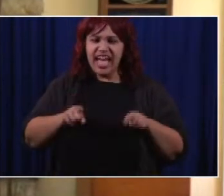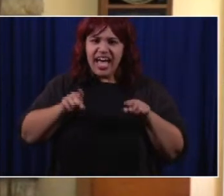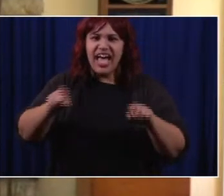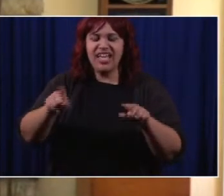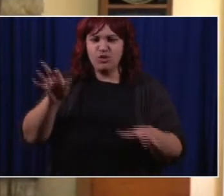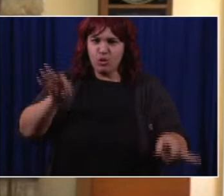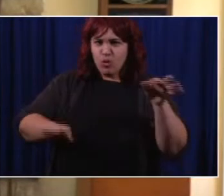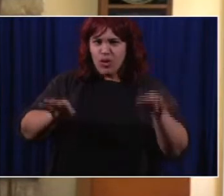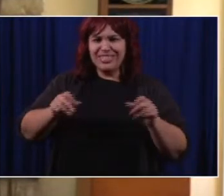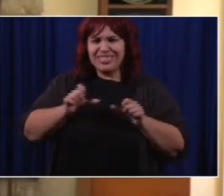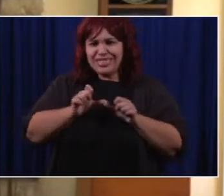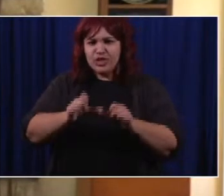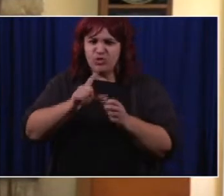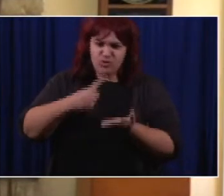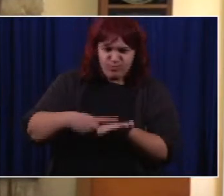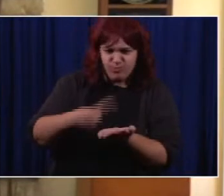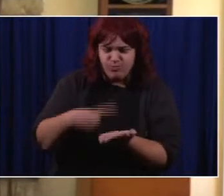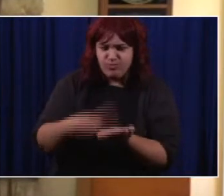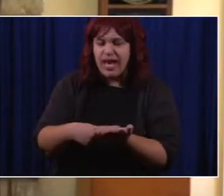do?